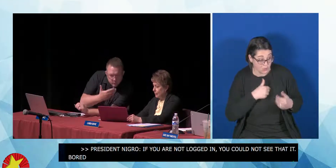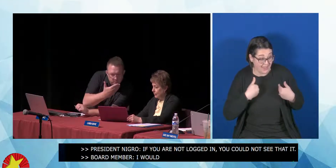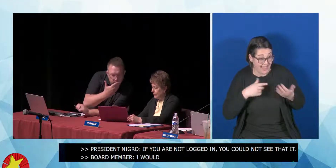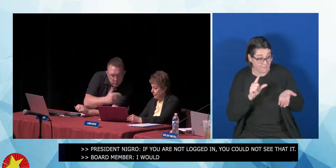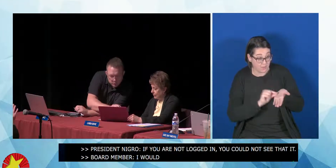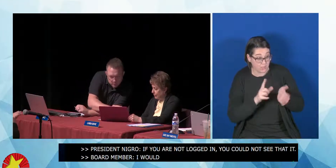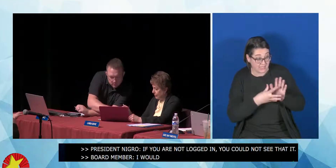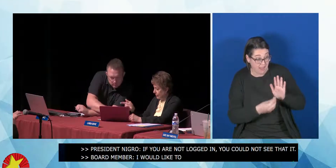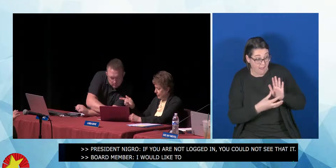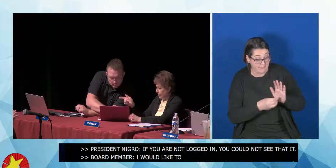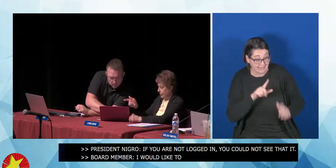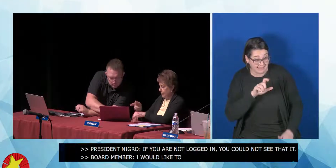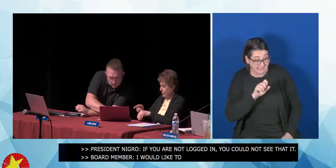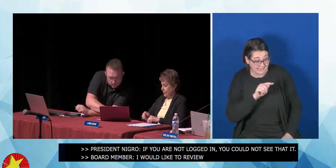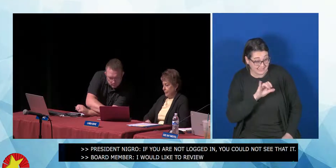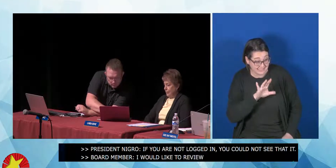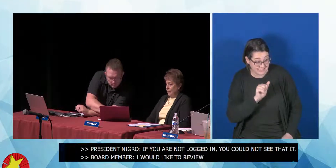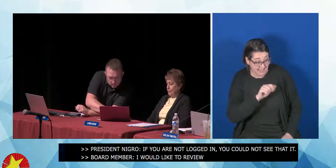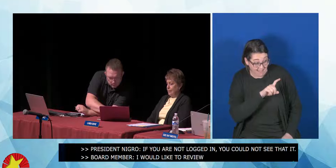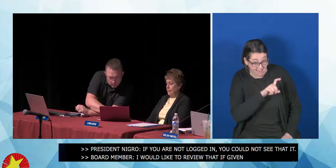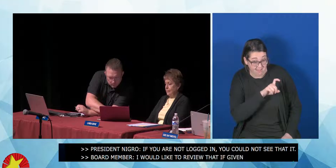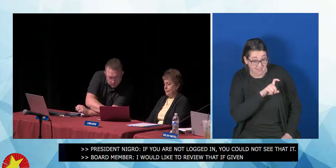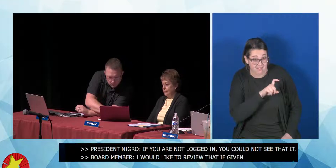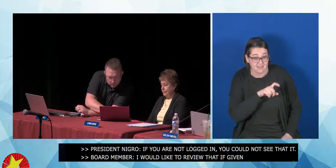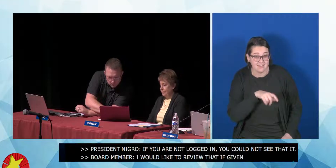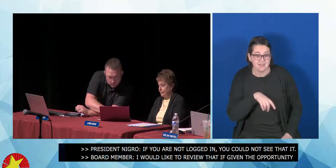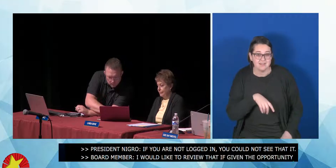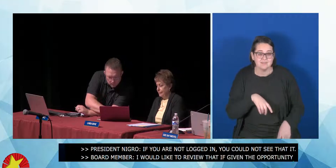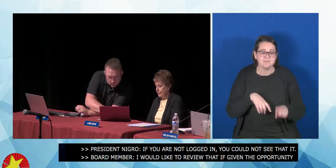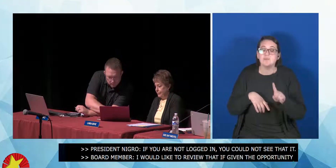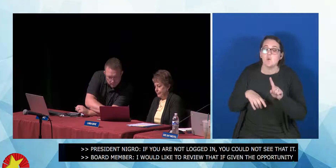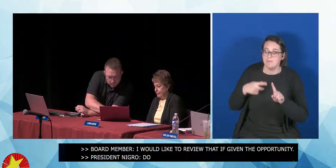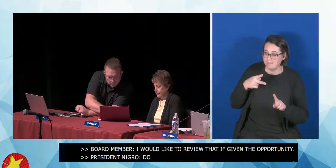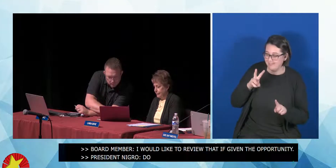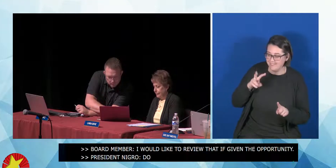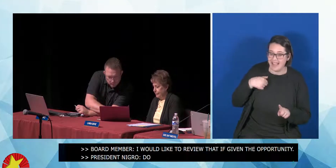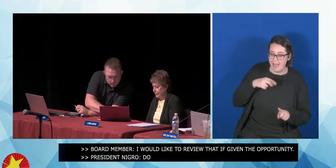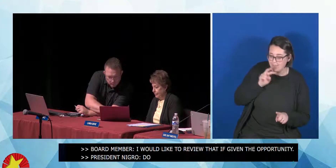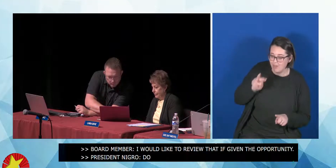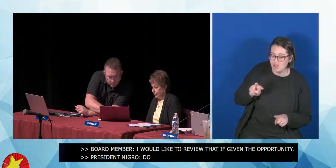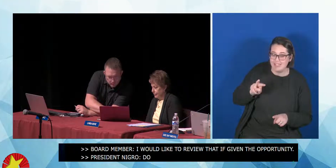mine. Okay. Oh, I'm looking at it on Linda's computer. Okay.